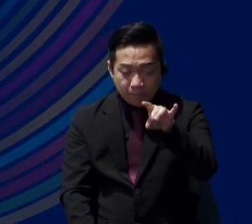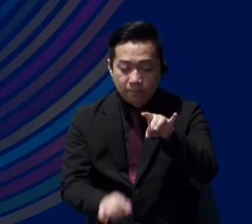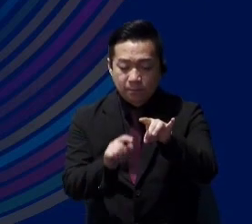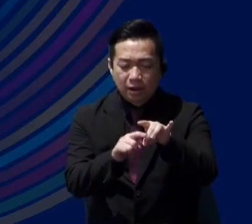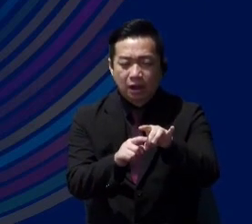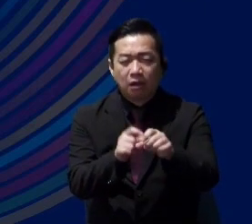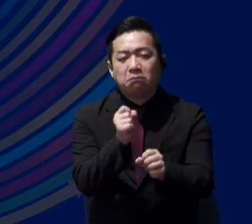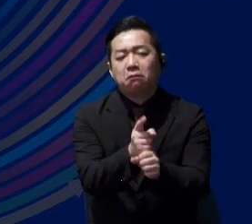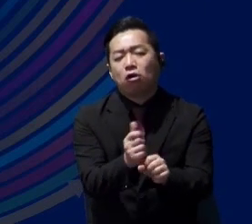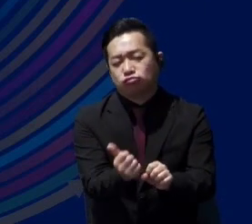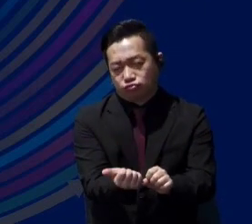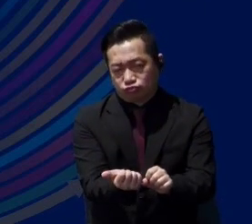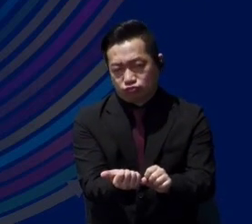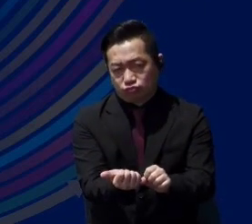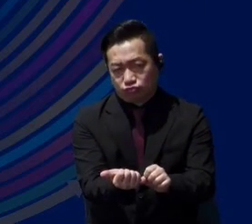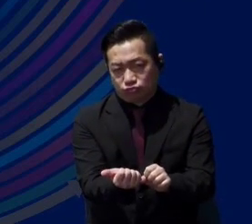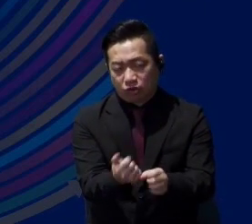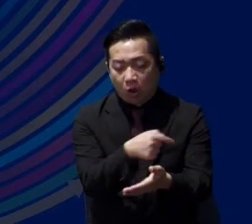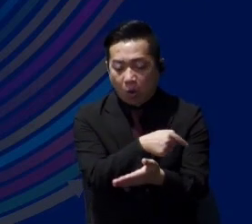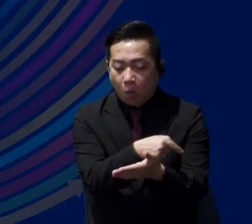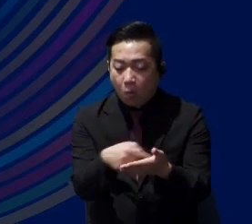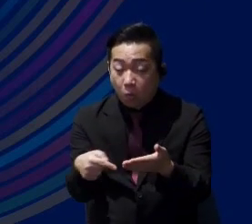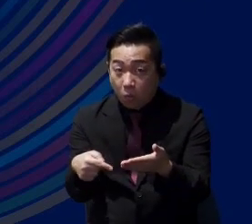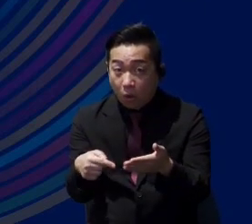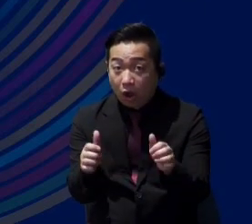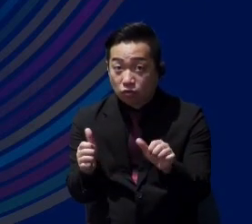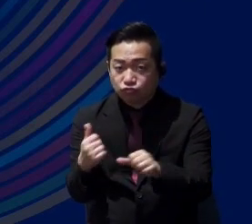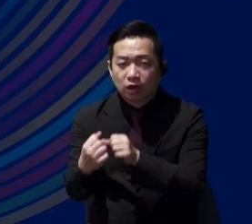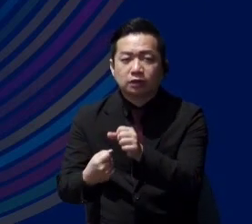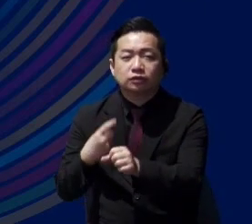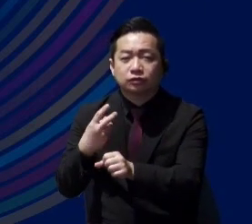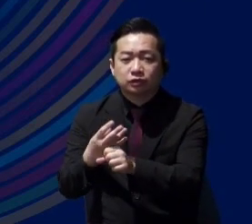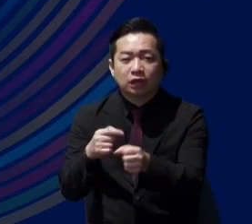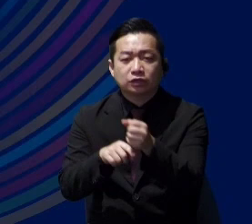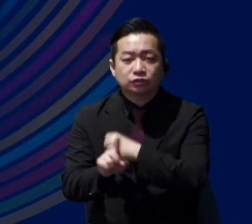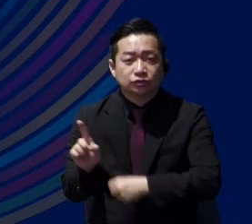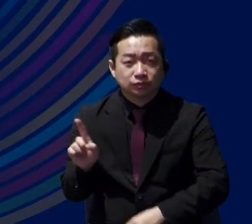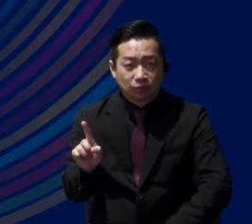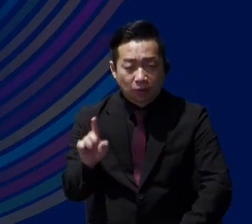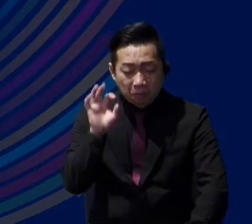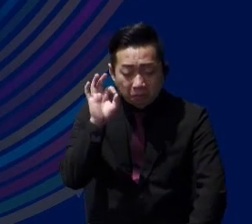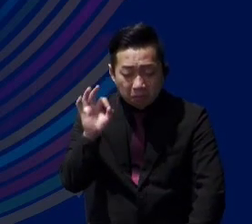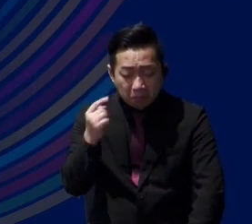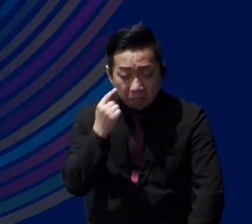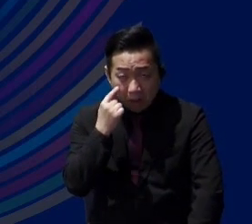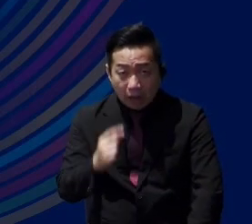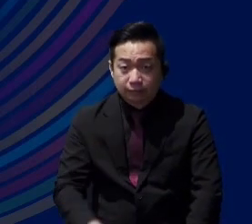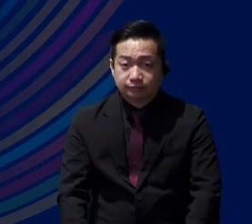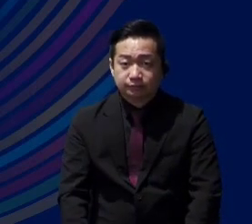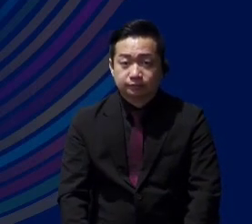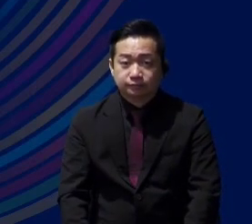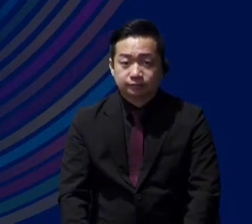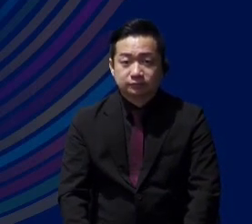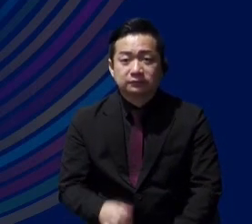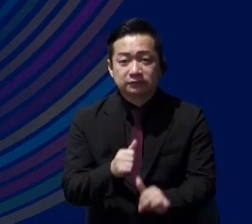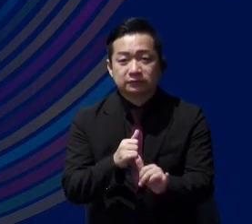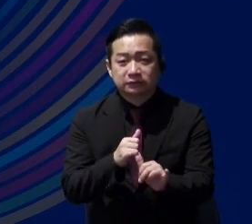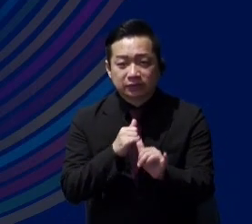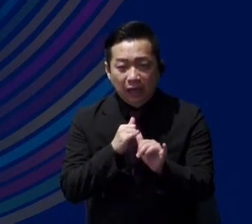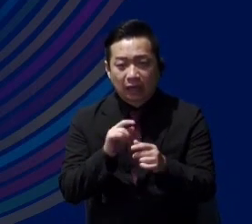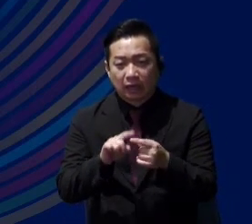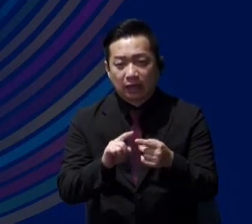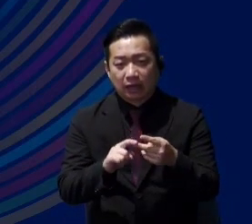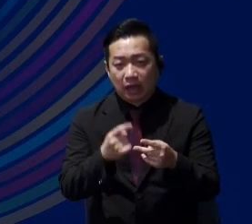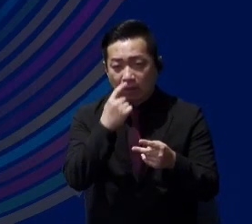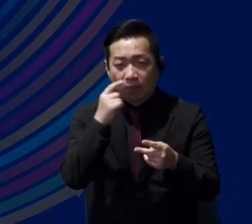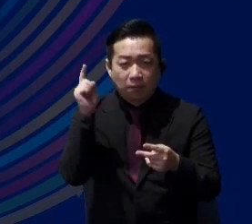lung cancer, ischemic heart disease, stroke, stomach cancer. Stomach cancer kill the people in the young